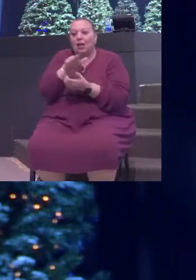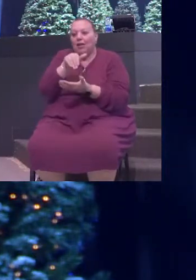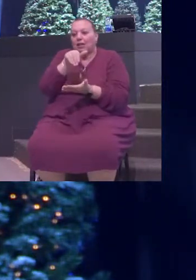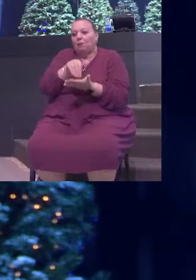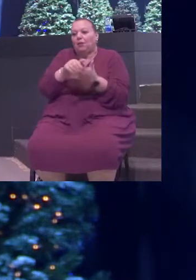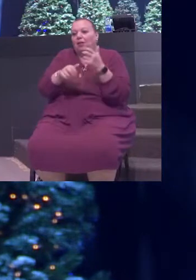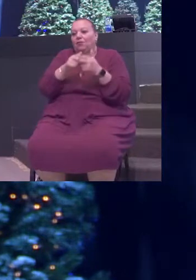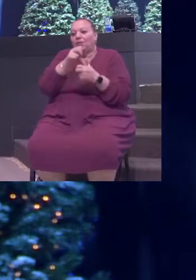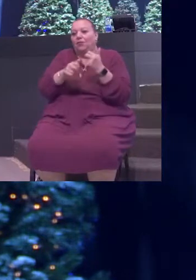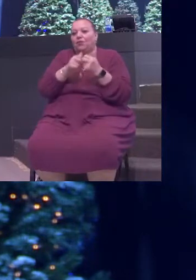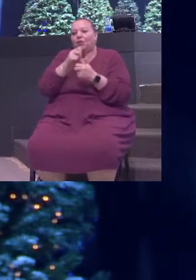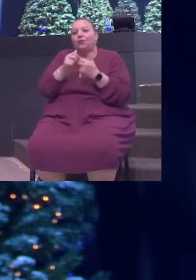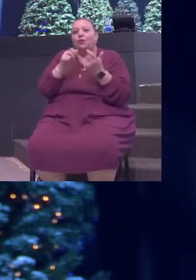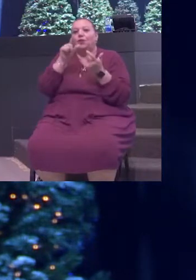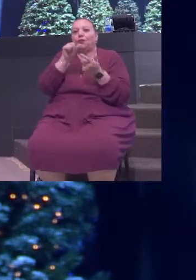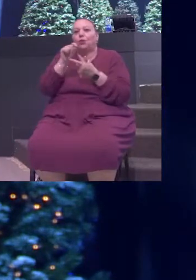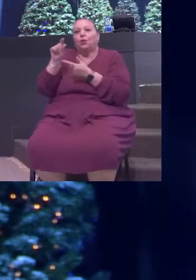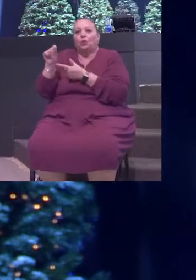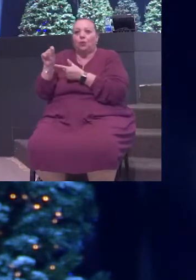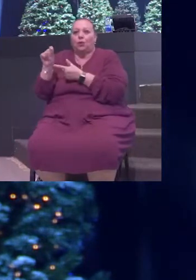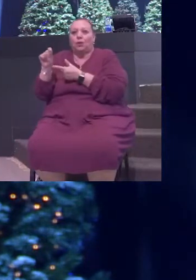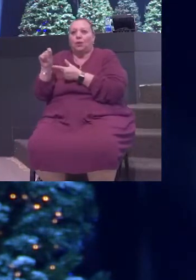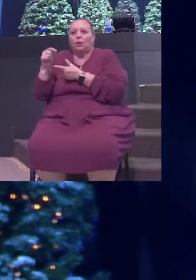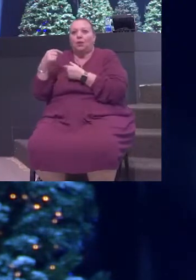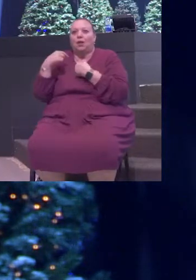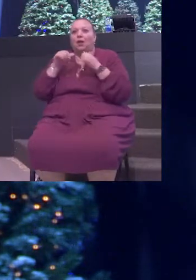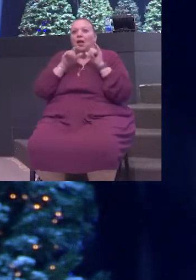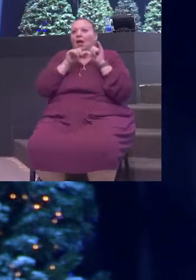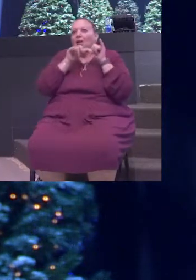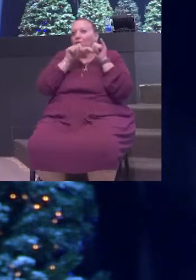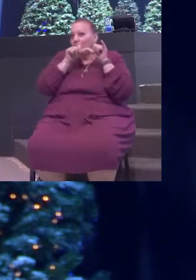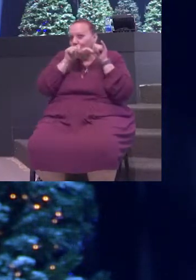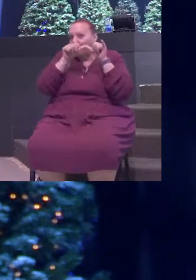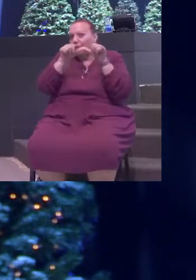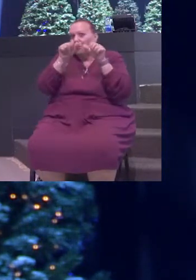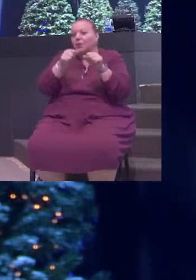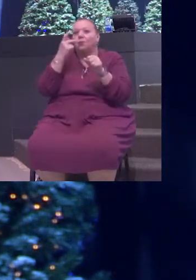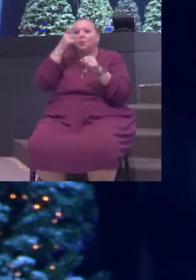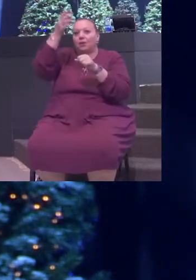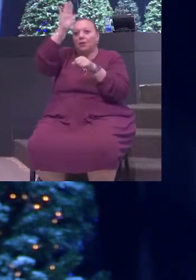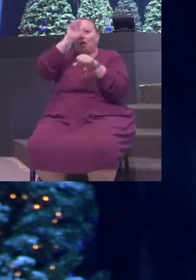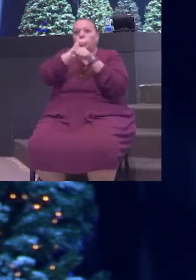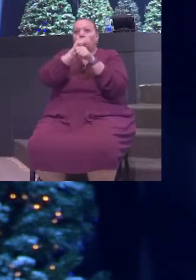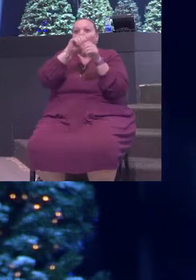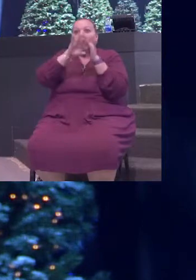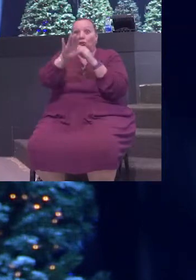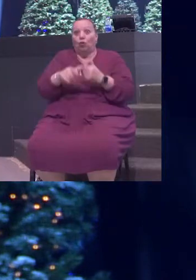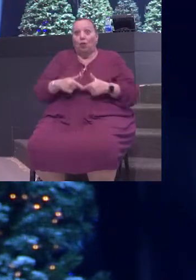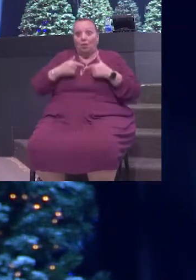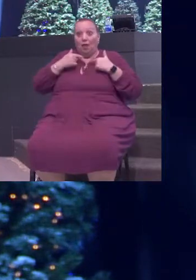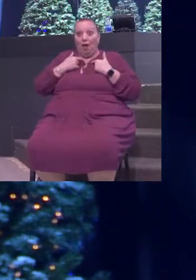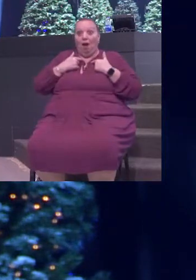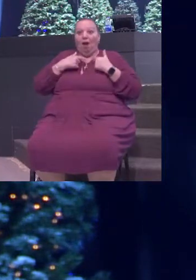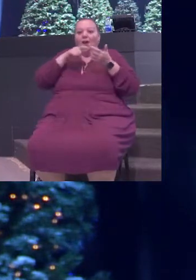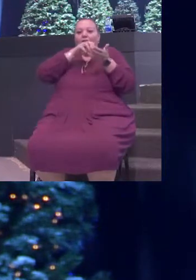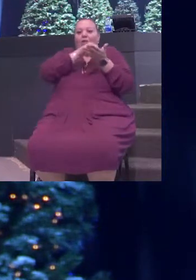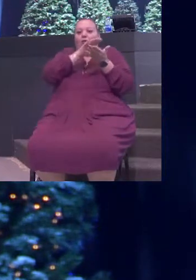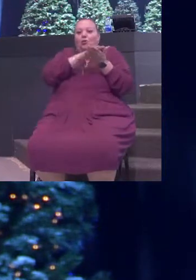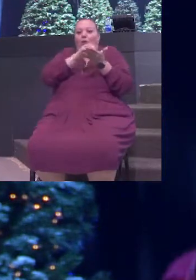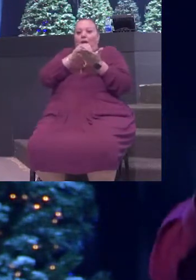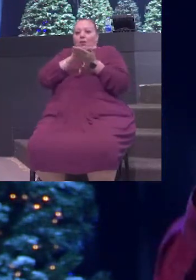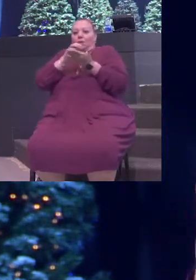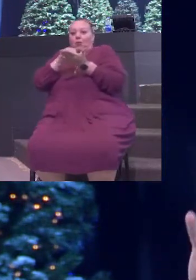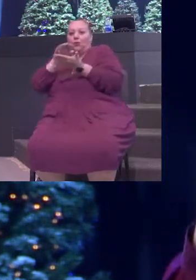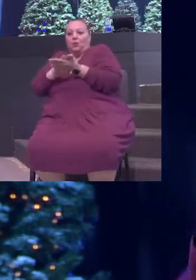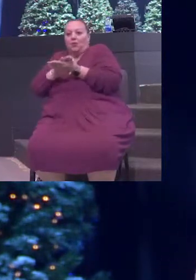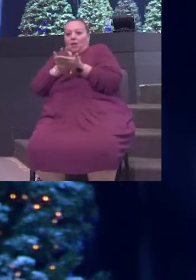of the difficulty of 2020, have you still been able to see God at work in your life? And you write some of those things down